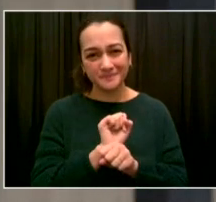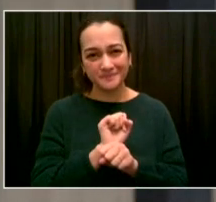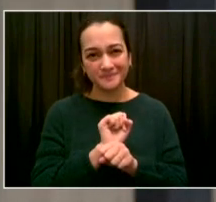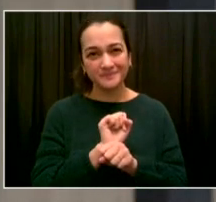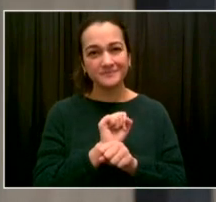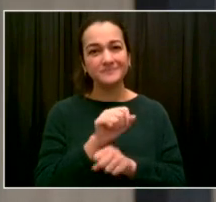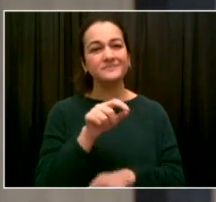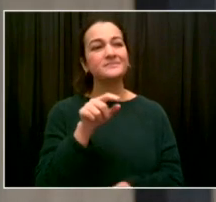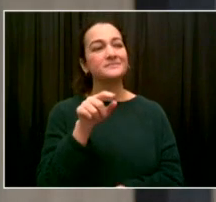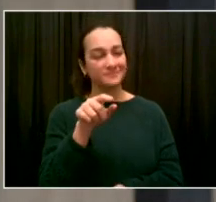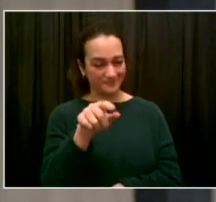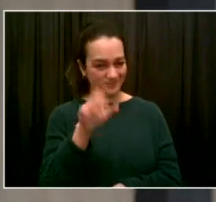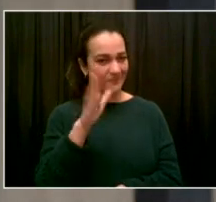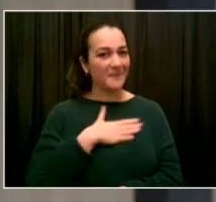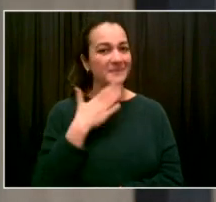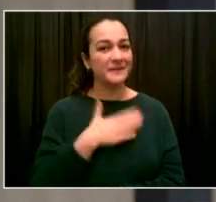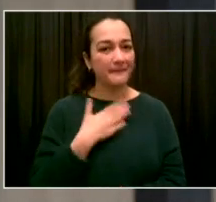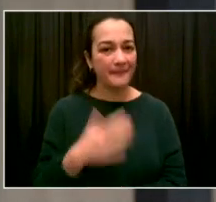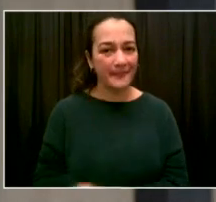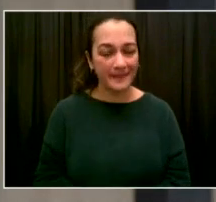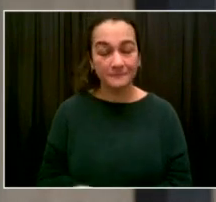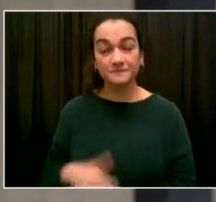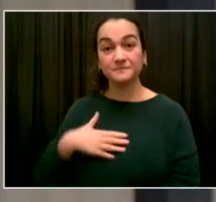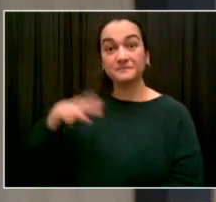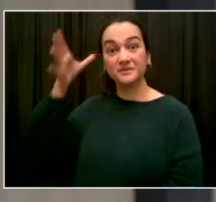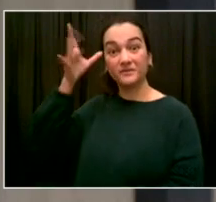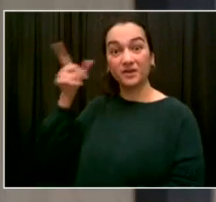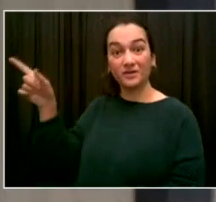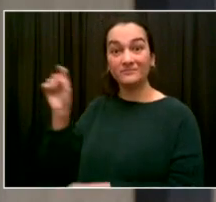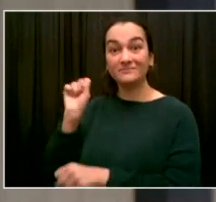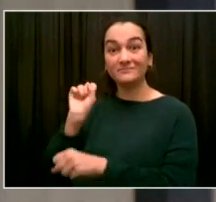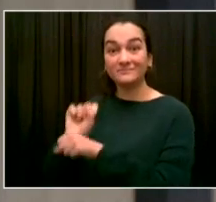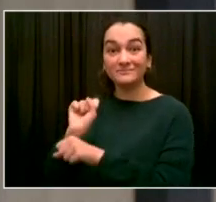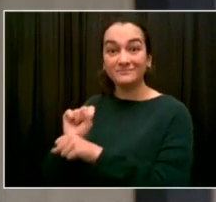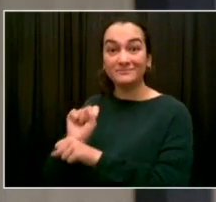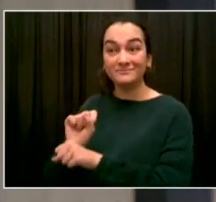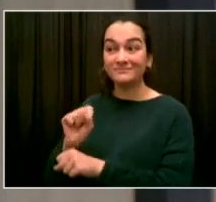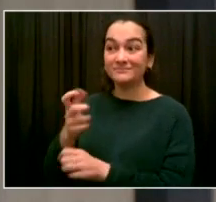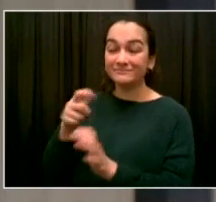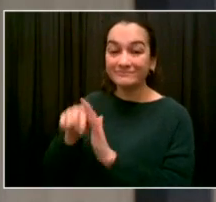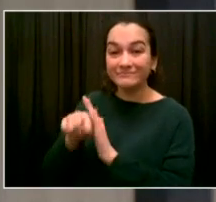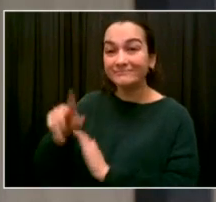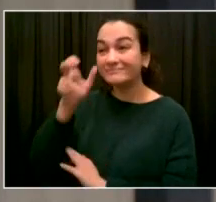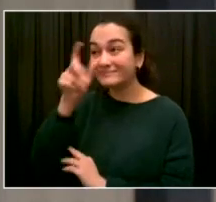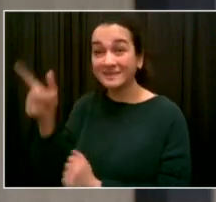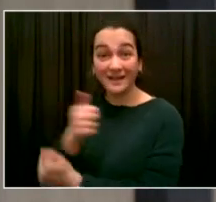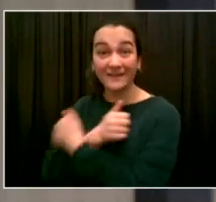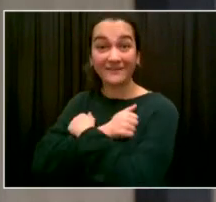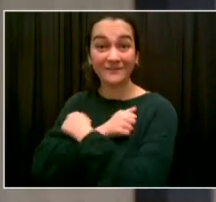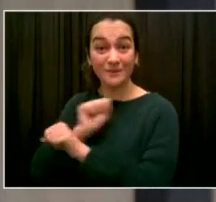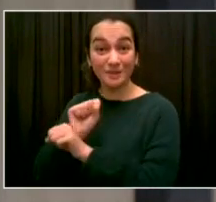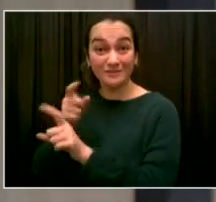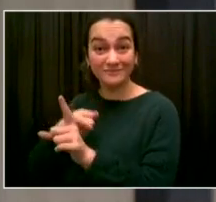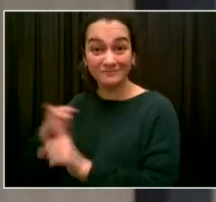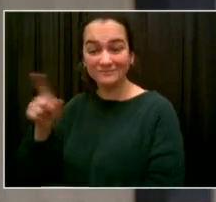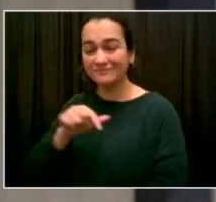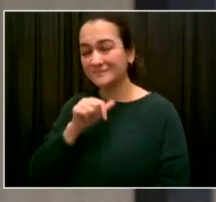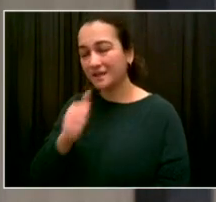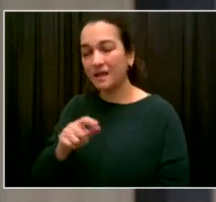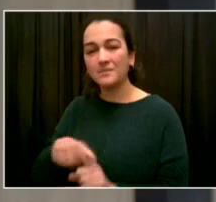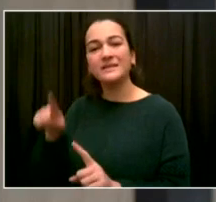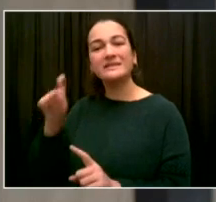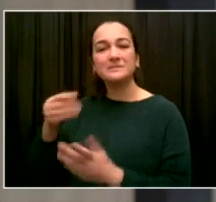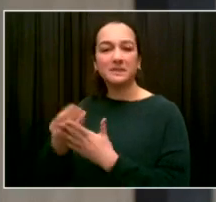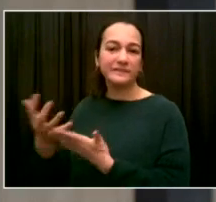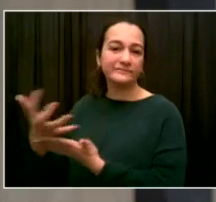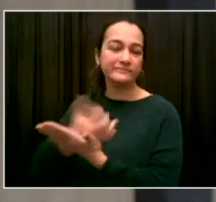challenge, raring to go. And what motivates me is New York. I just love this city. It's just such an amazing place,